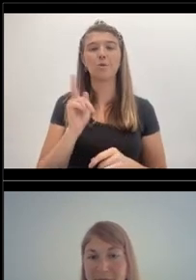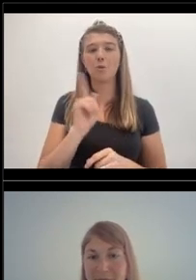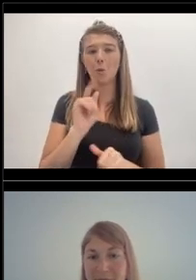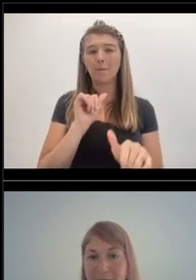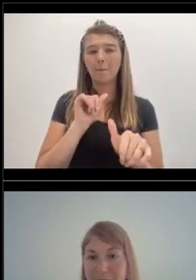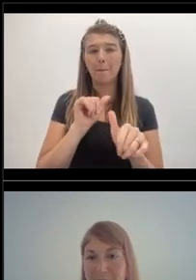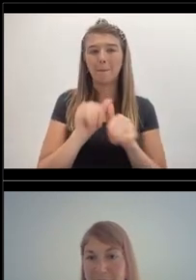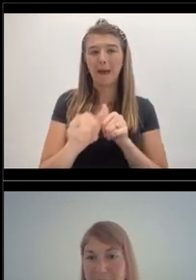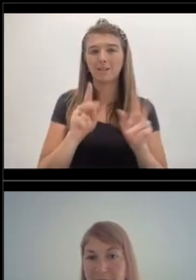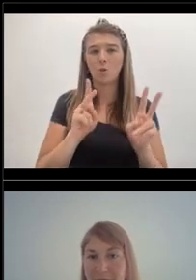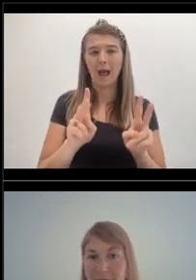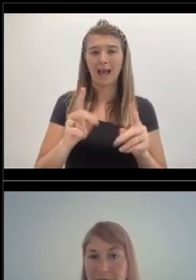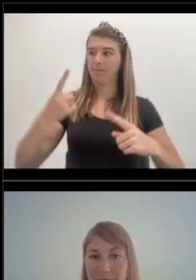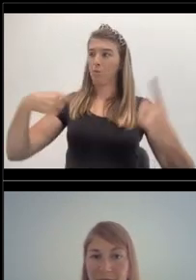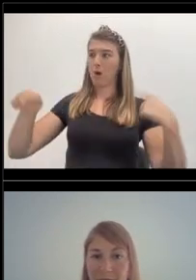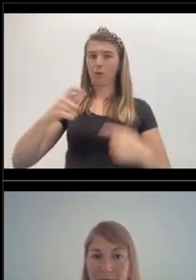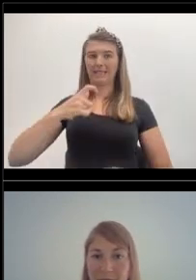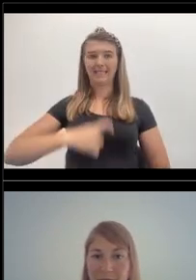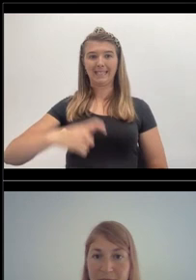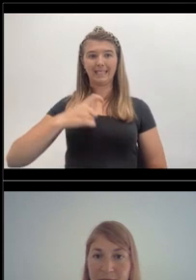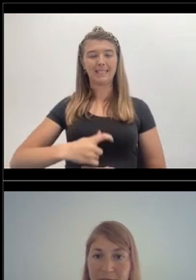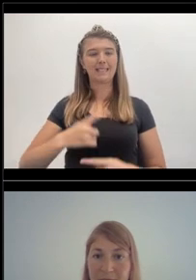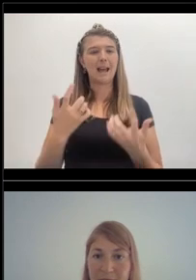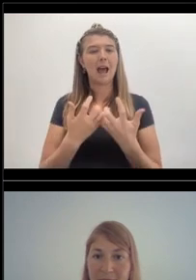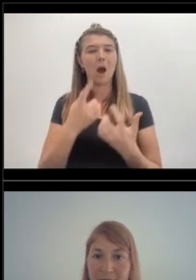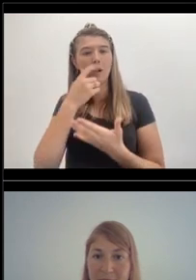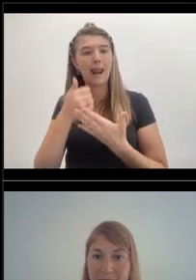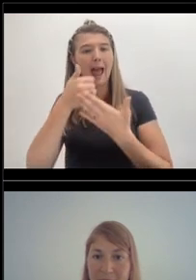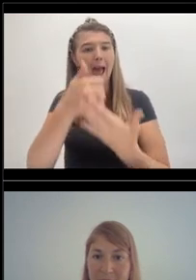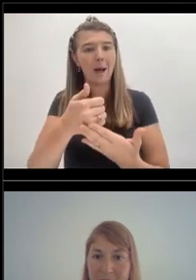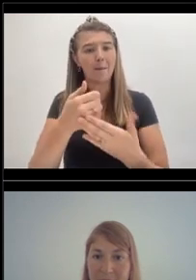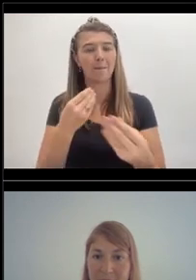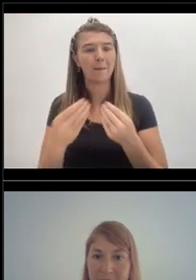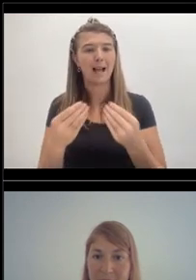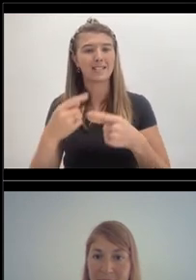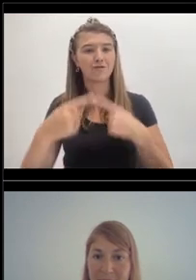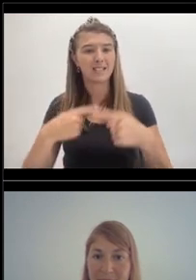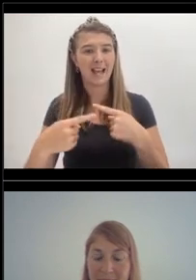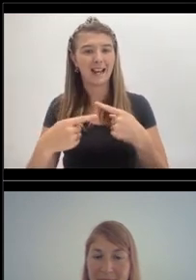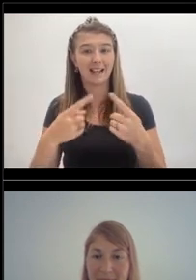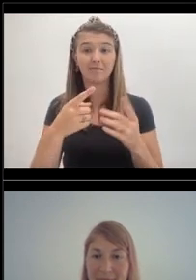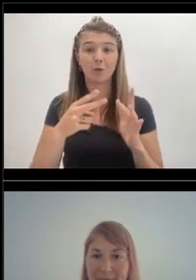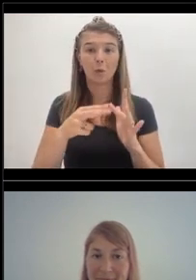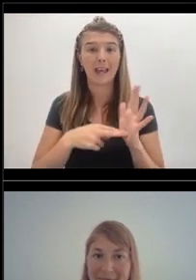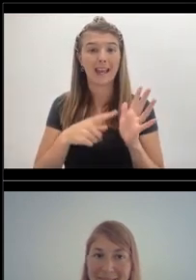as citizens that we can help with plastic recycling? Ina, do you want to start on this one?